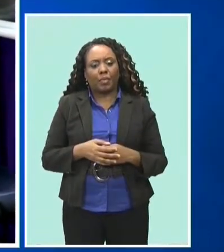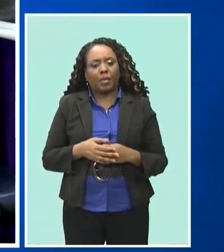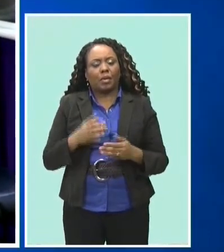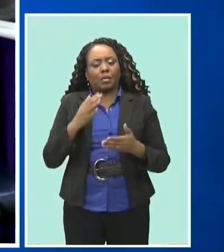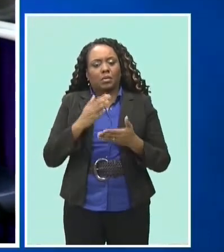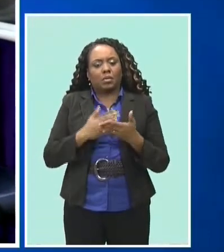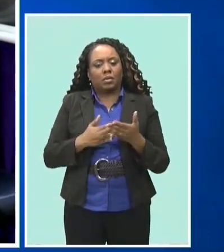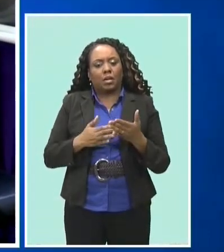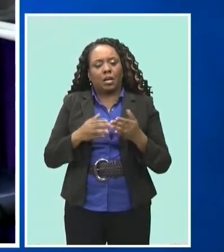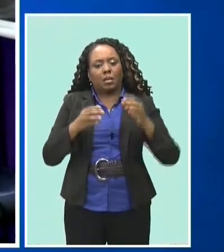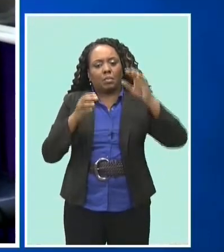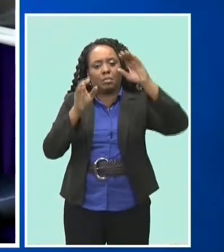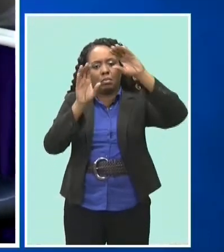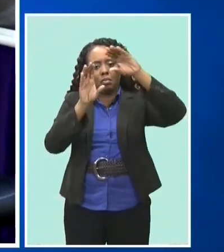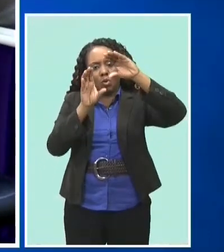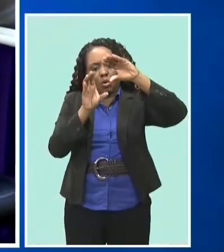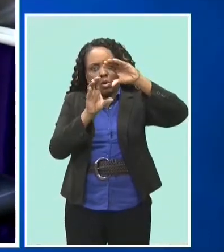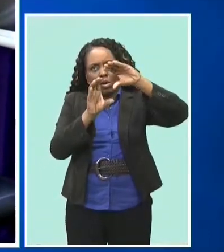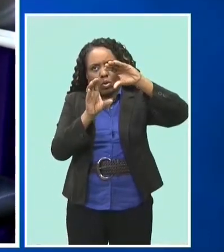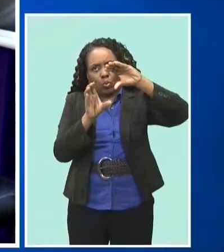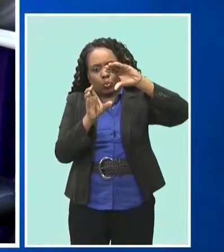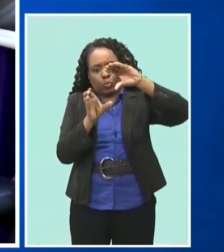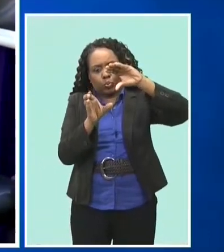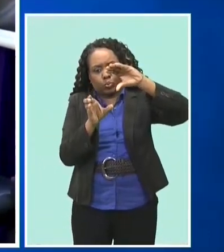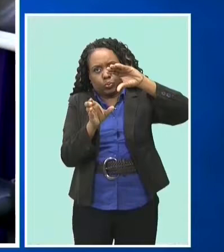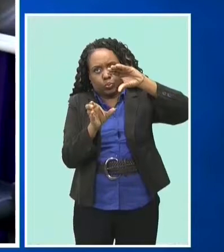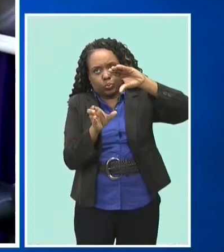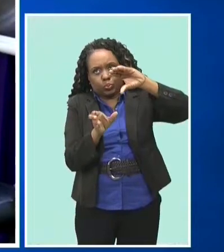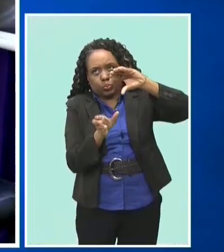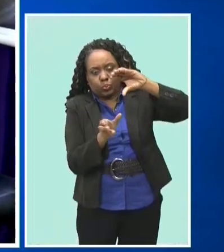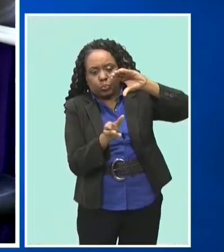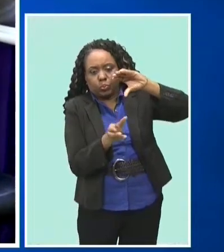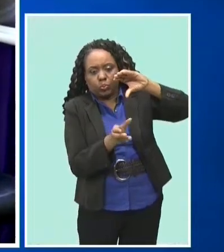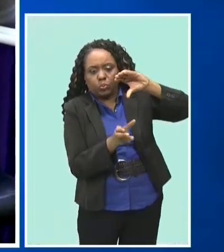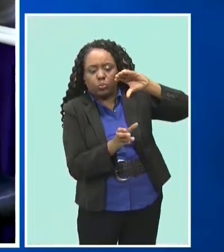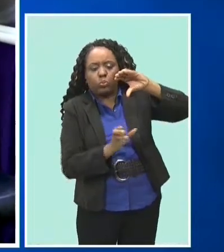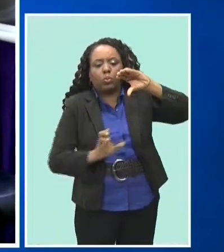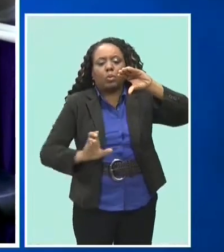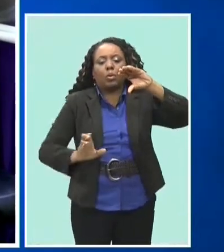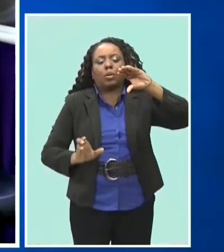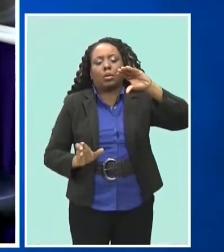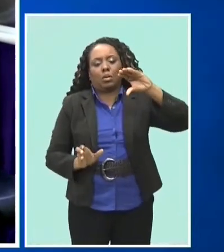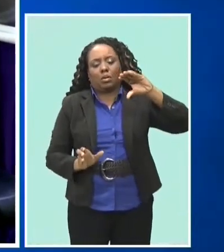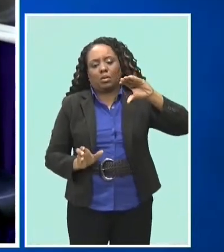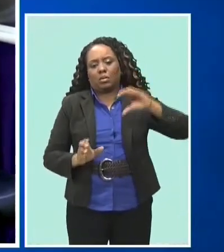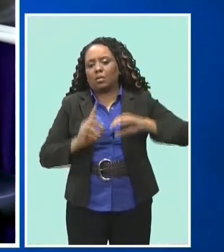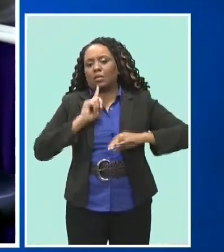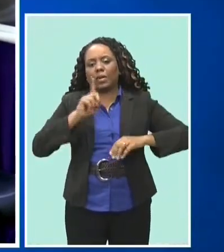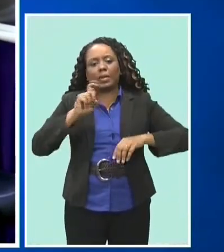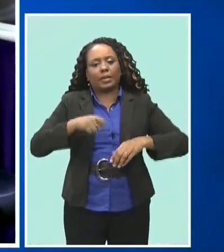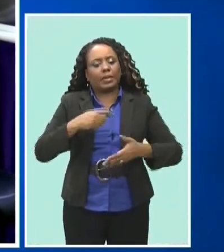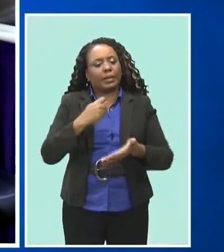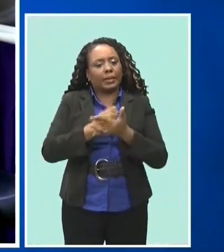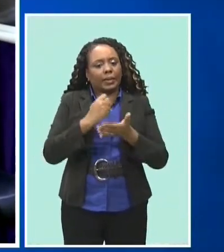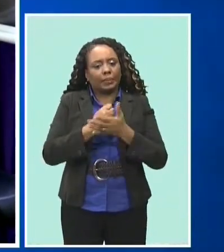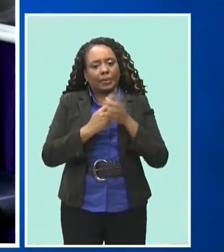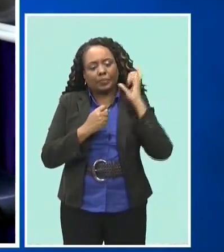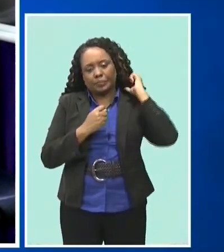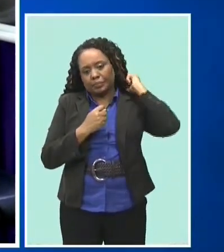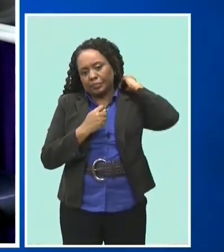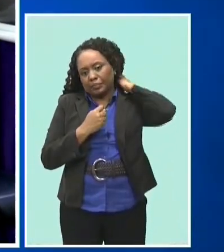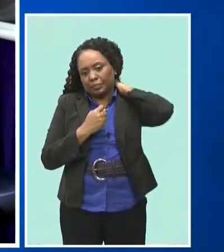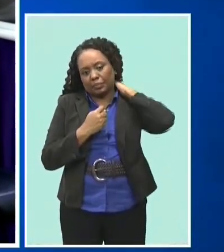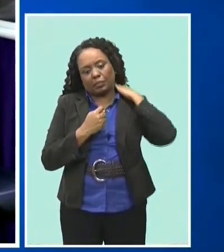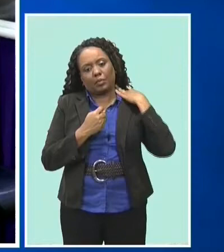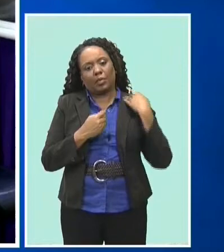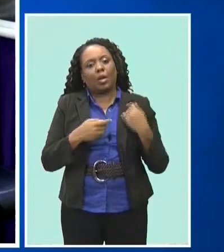progressing. There are a few of them that progress whether or not you do the program, so they're the ones who would